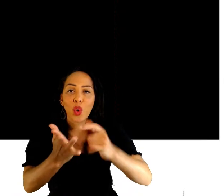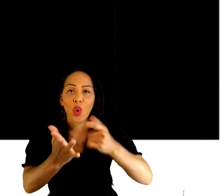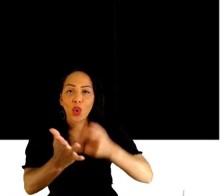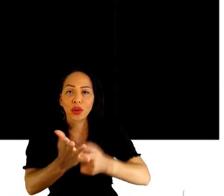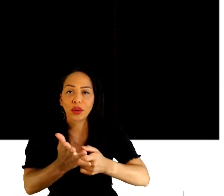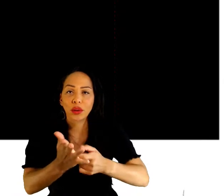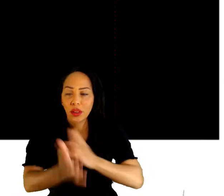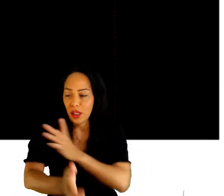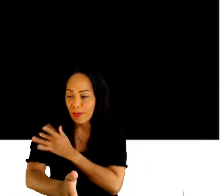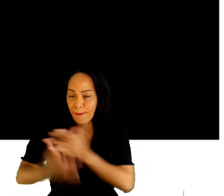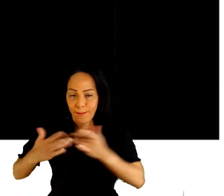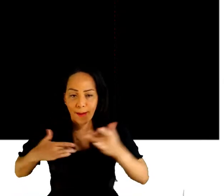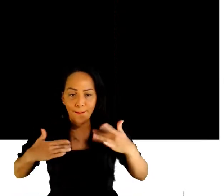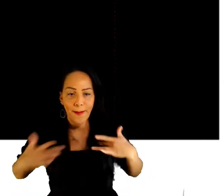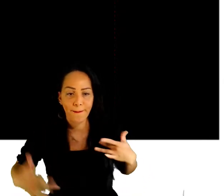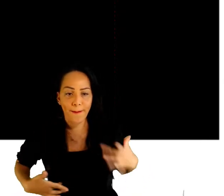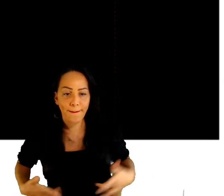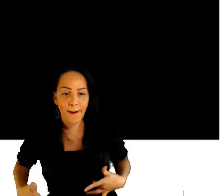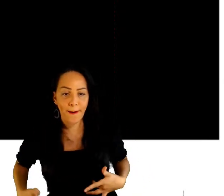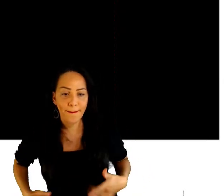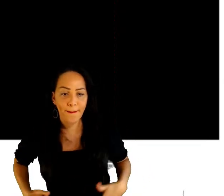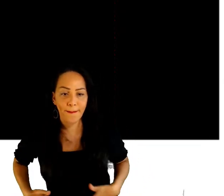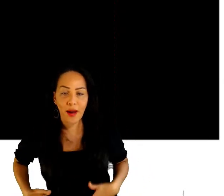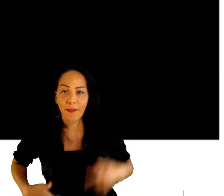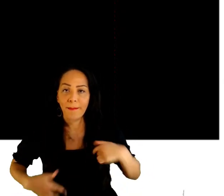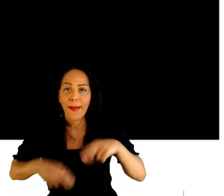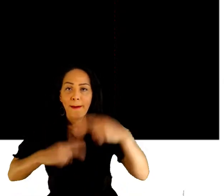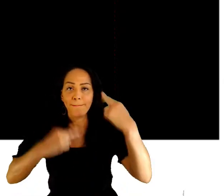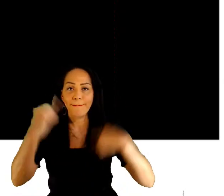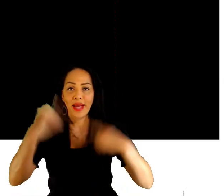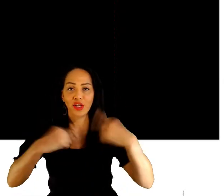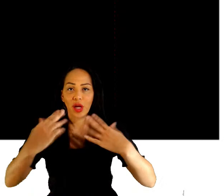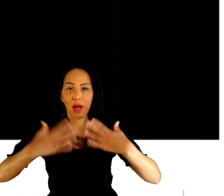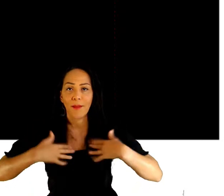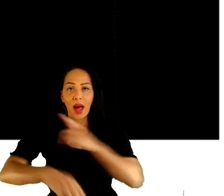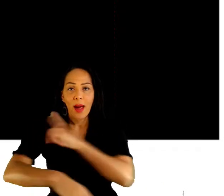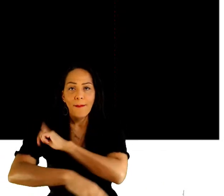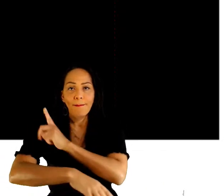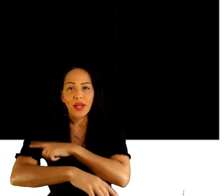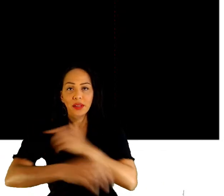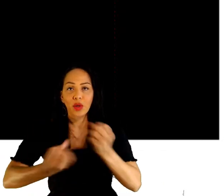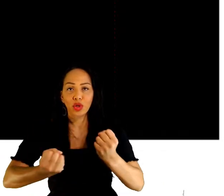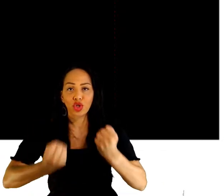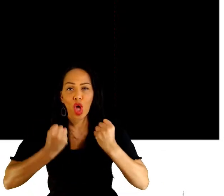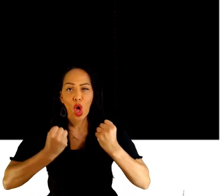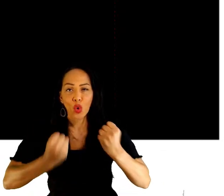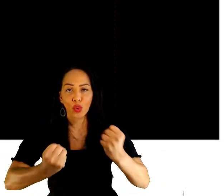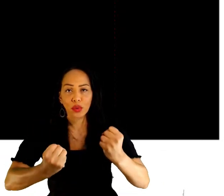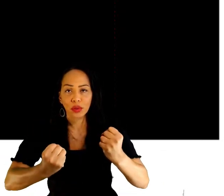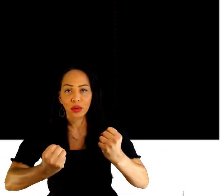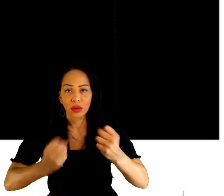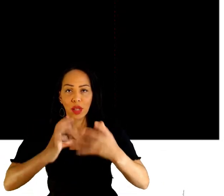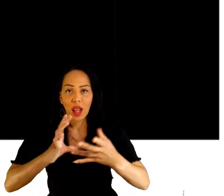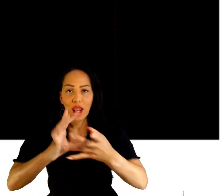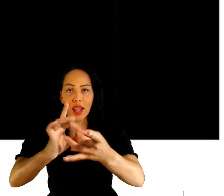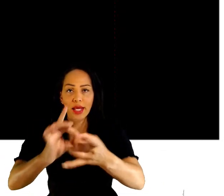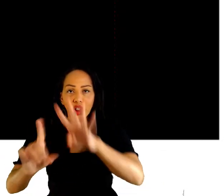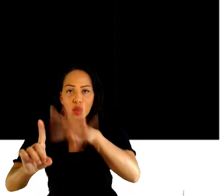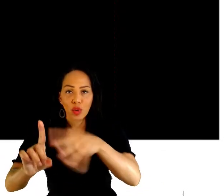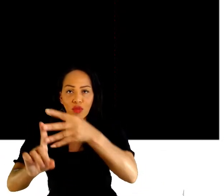then we could see a graph of how the muscle tension changes, but there wasn't interest. It wasn't interesting to